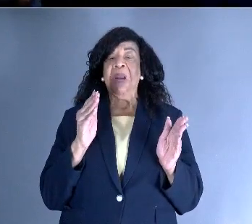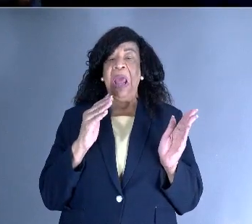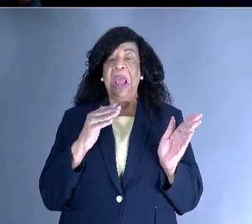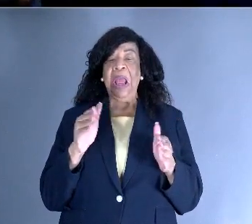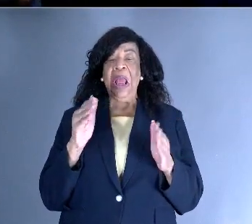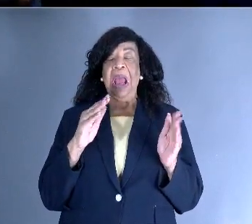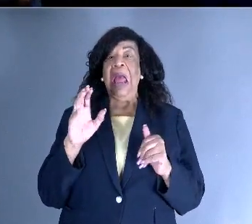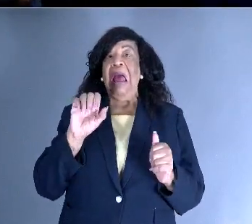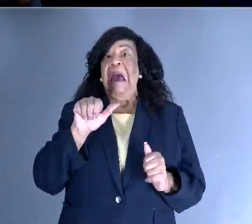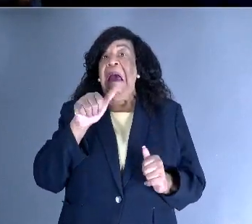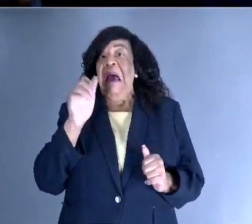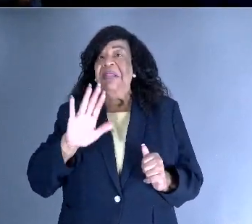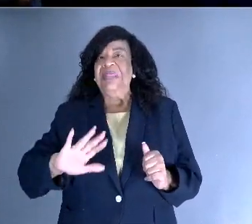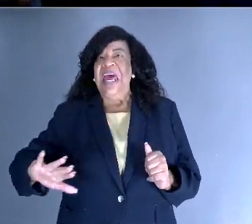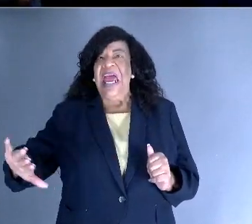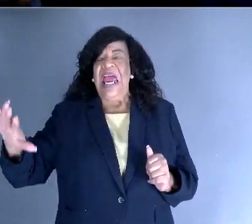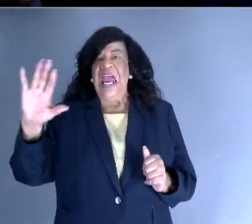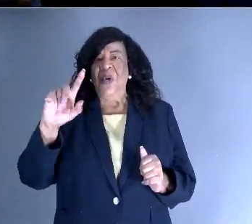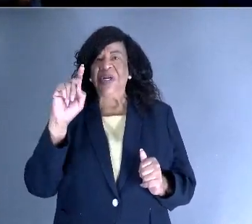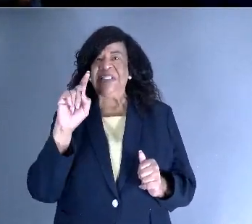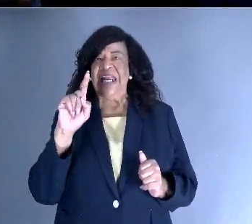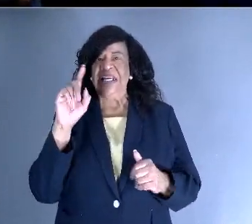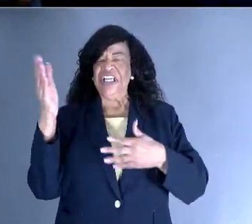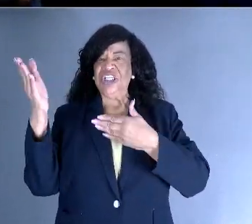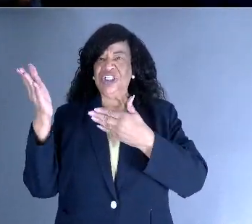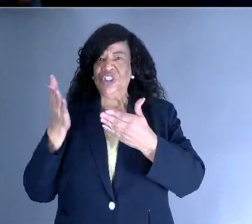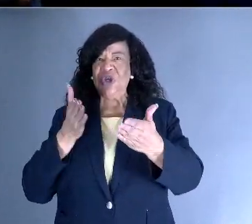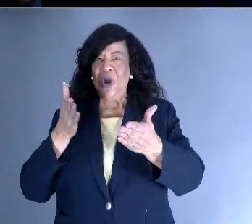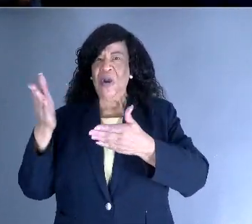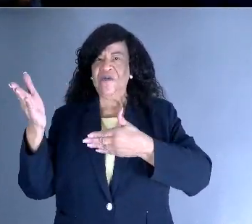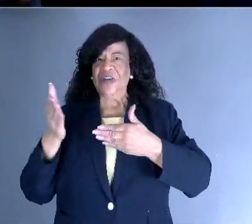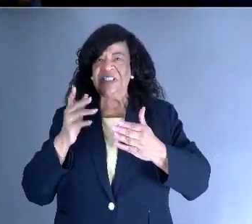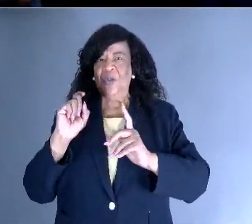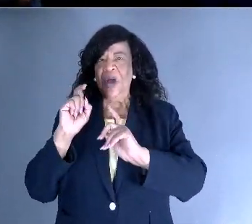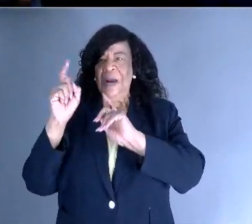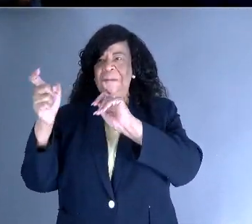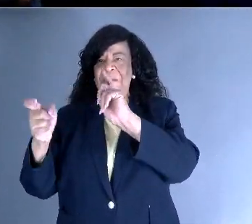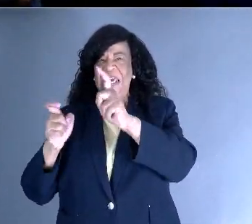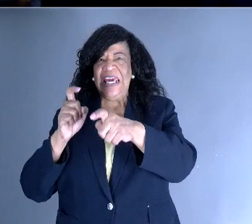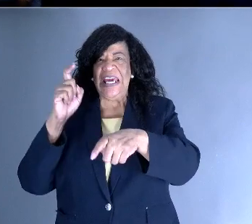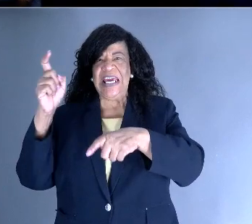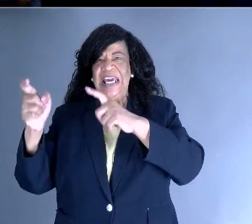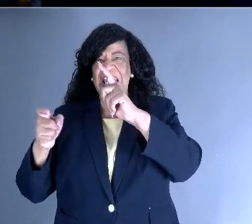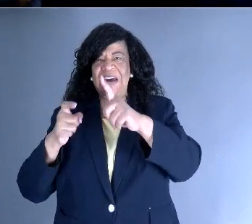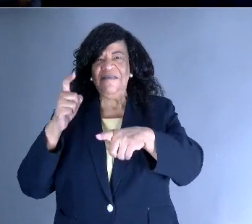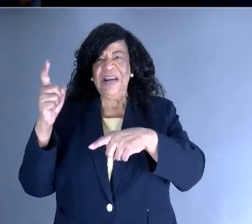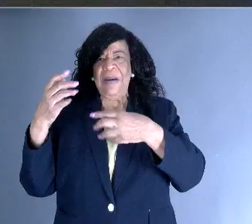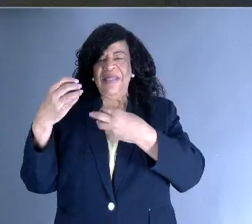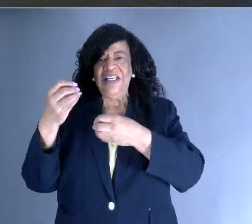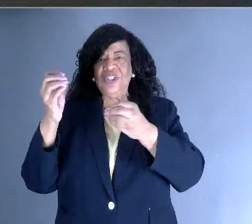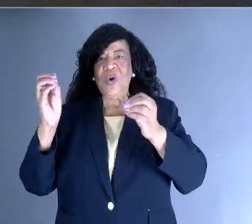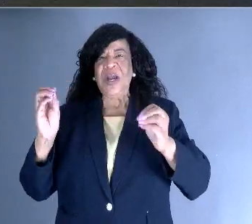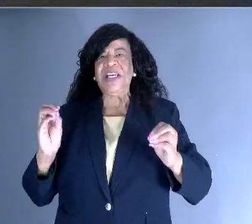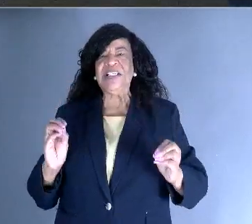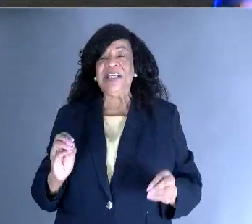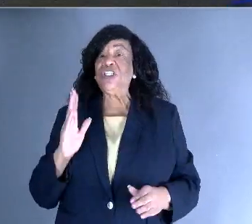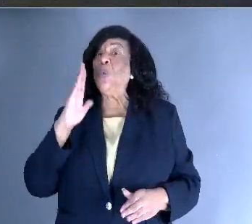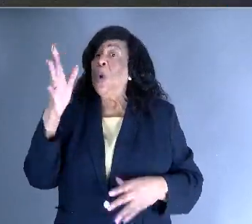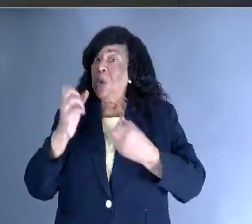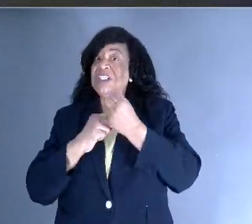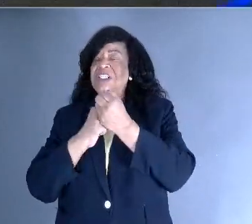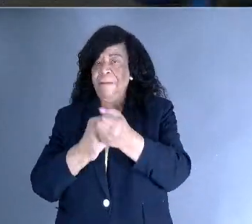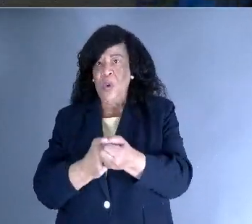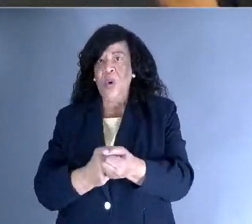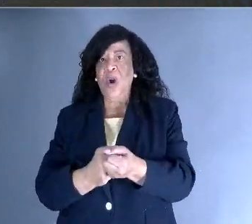neighborhoods and other areas that need the services that will be provided by this incredible organization we will be a house